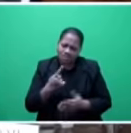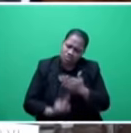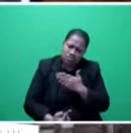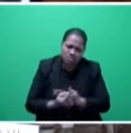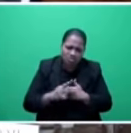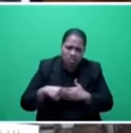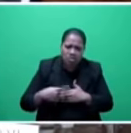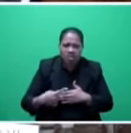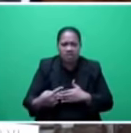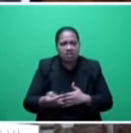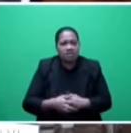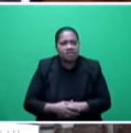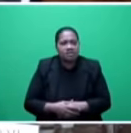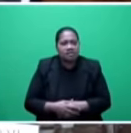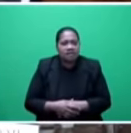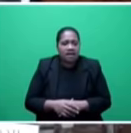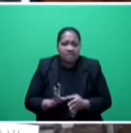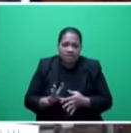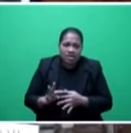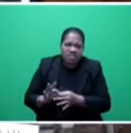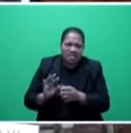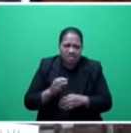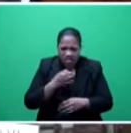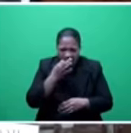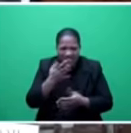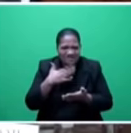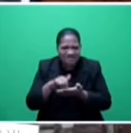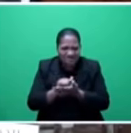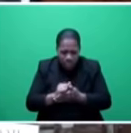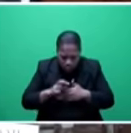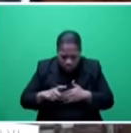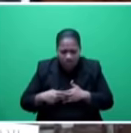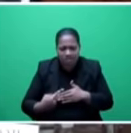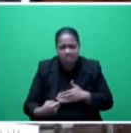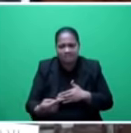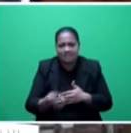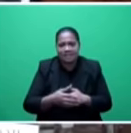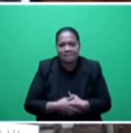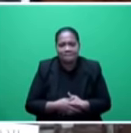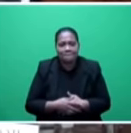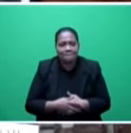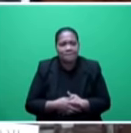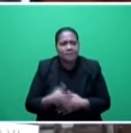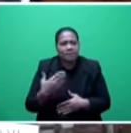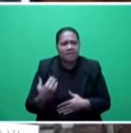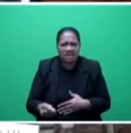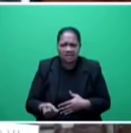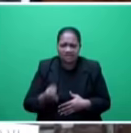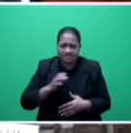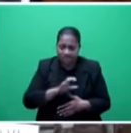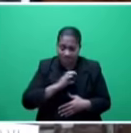reconciliation remaining but a dream. We also have many concerned citizens with appropriate